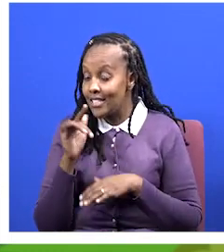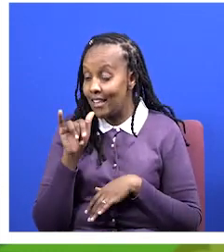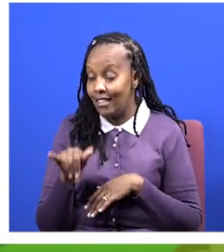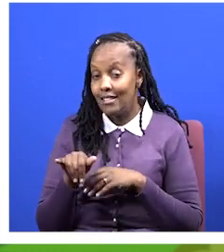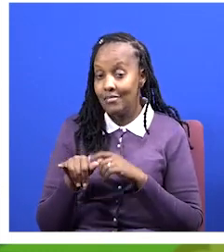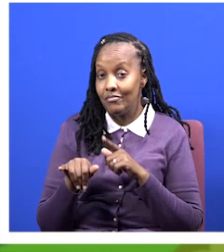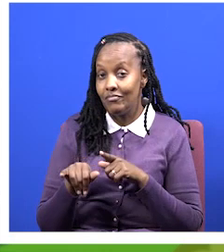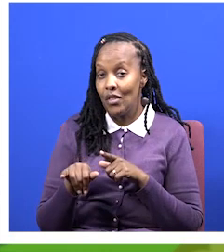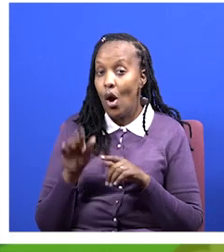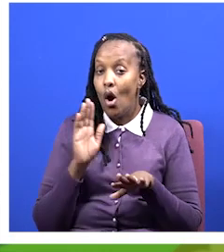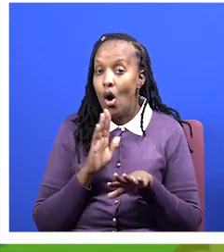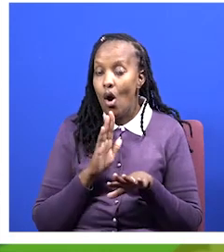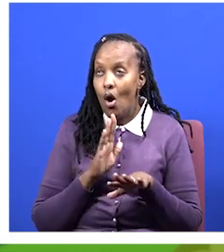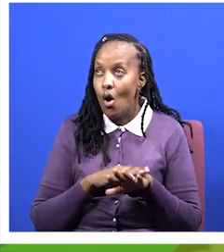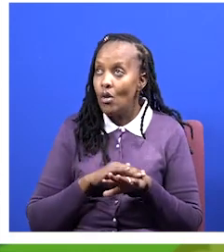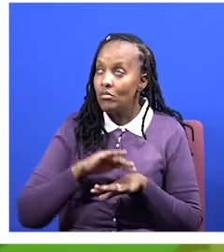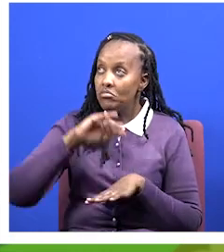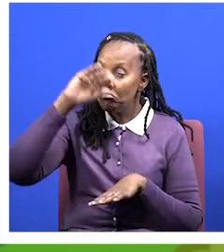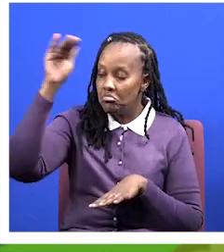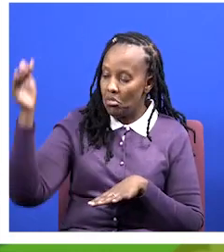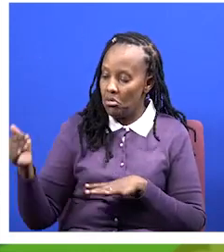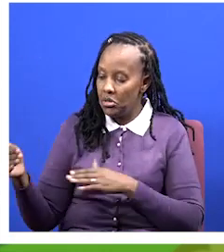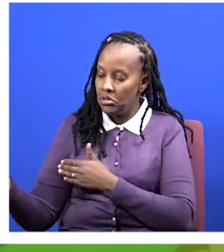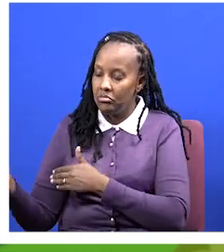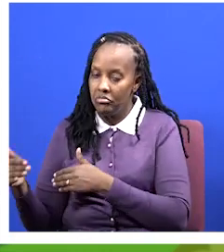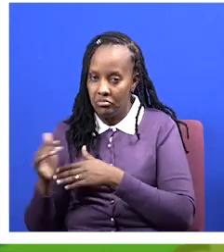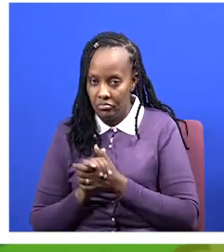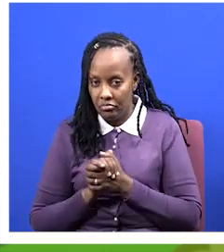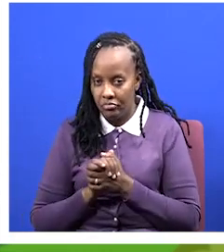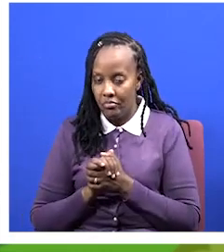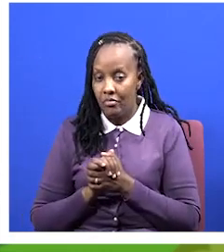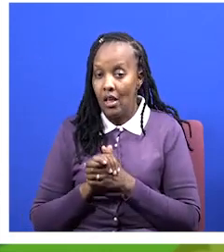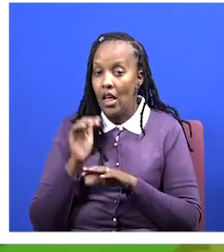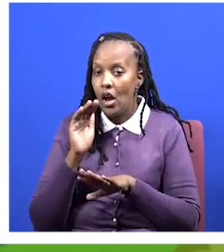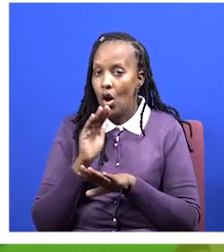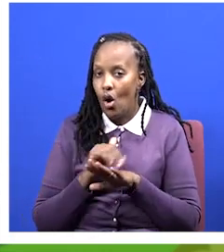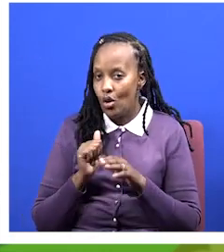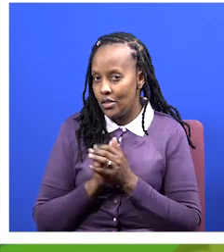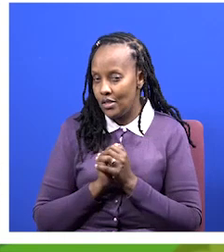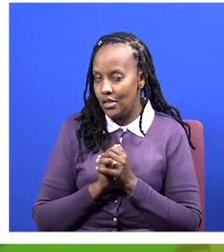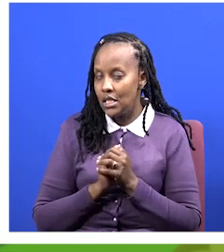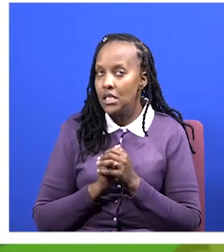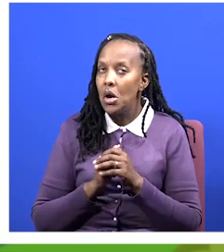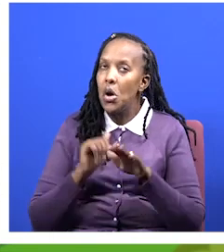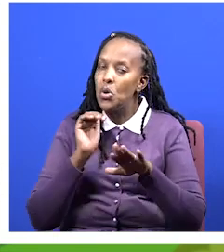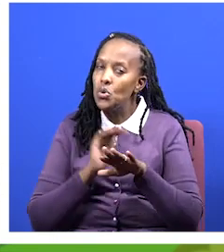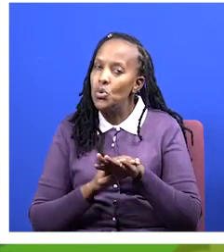Jesus said this on the side of the mountain. We call it